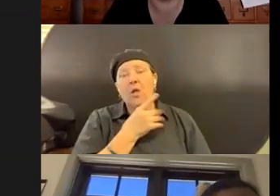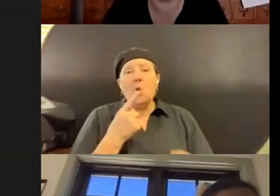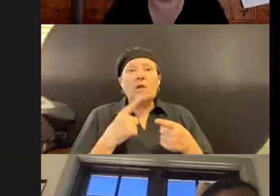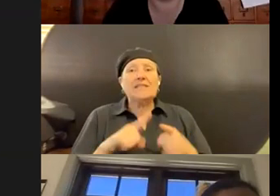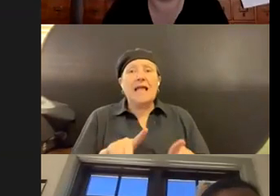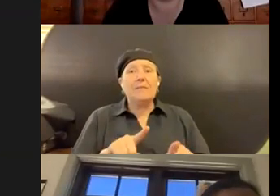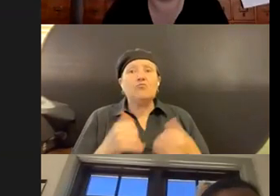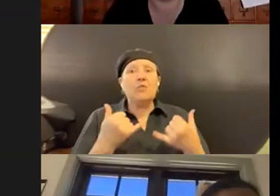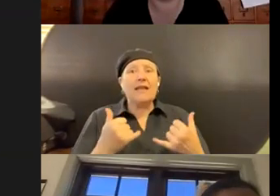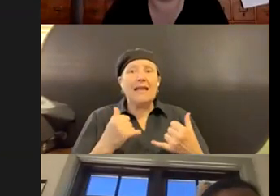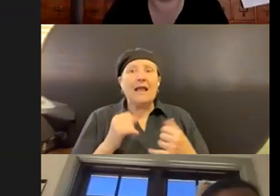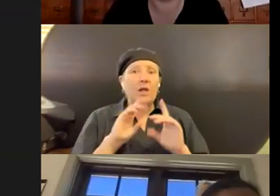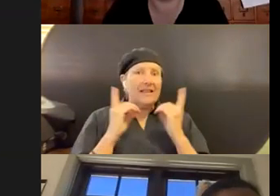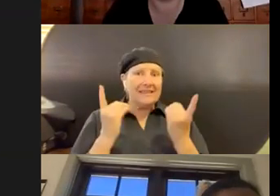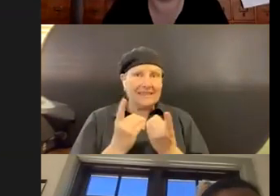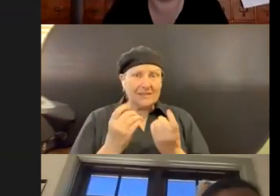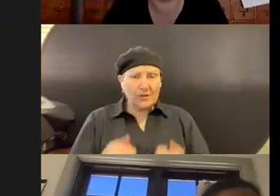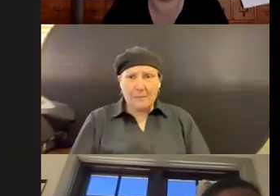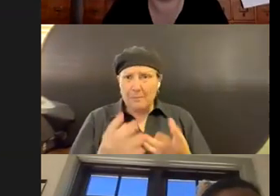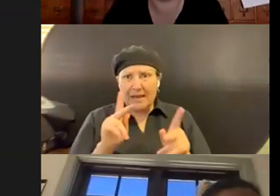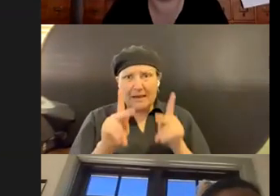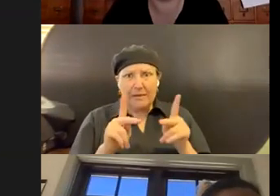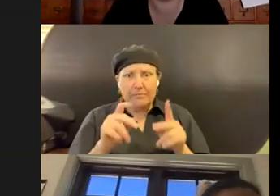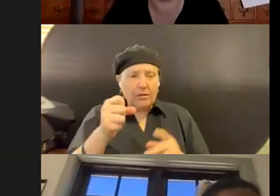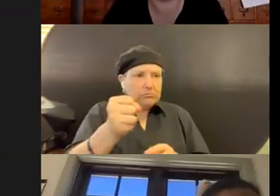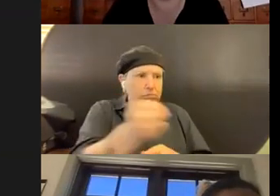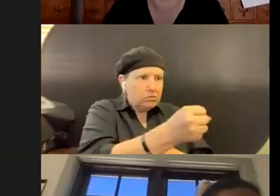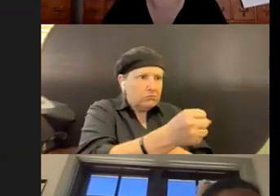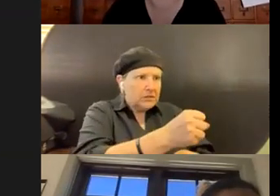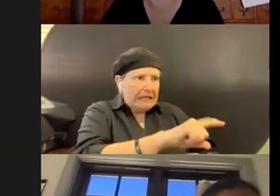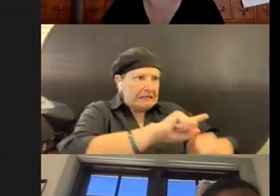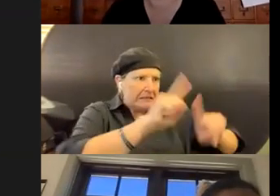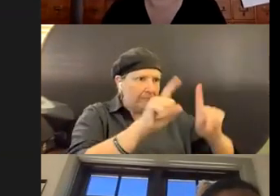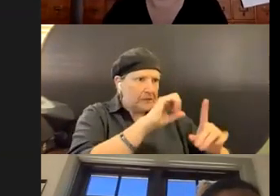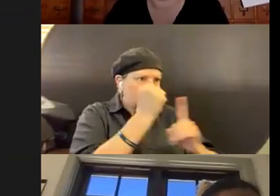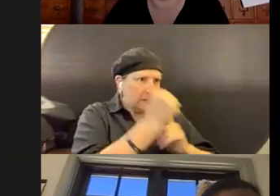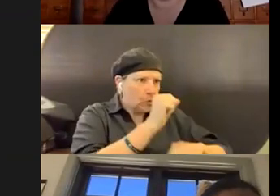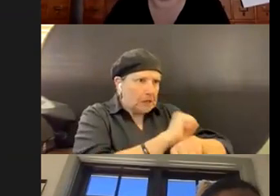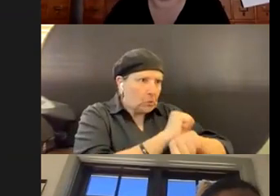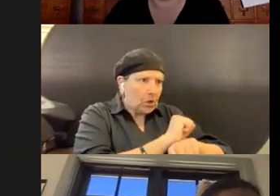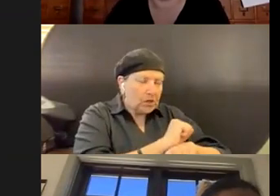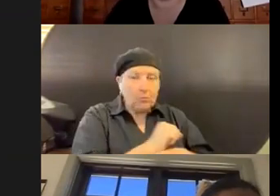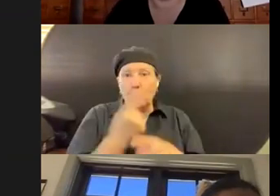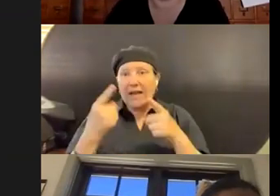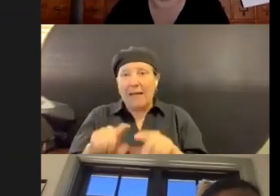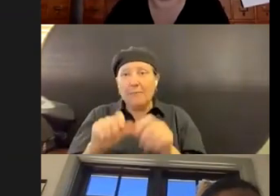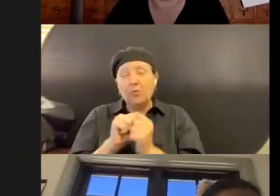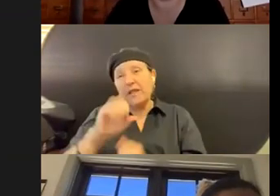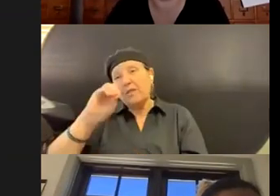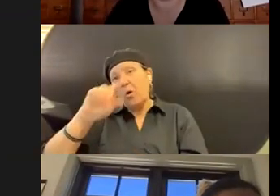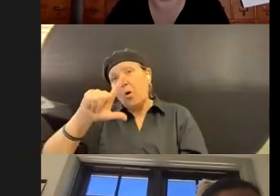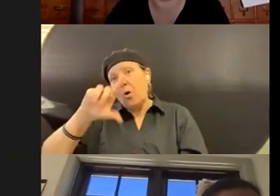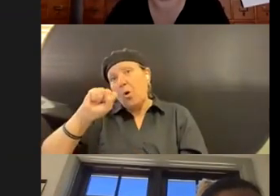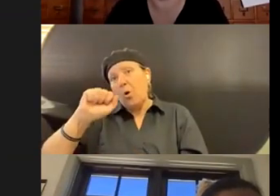is a lot of people have been reassigned to do different things, and so I think that what's happened with this OLSAT is that it's been